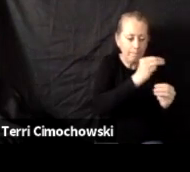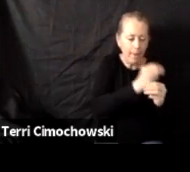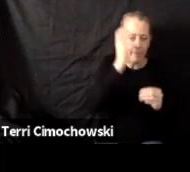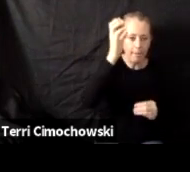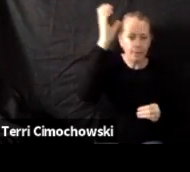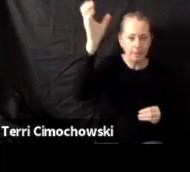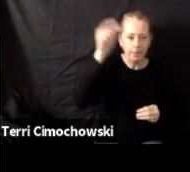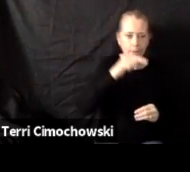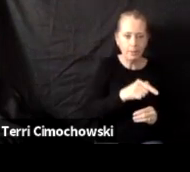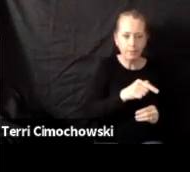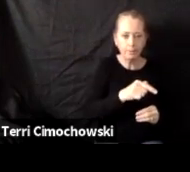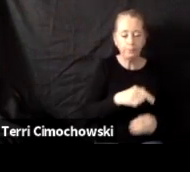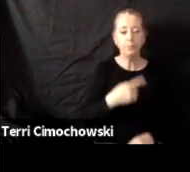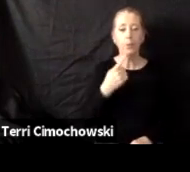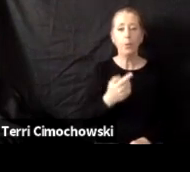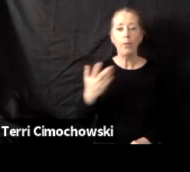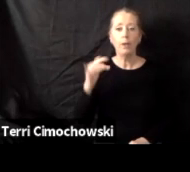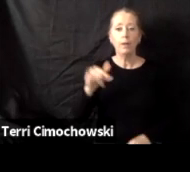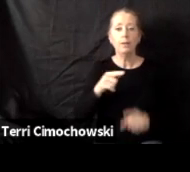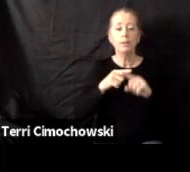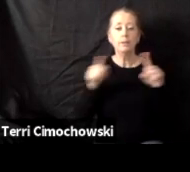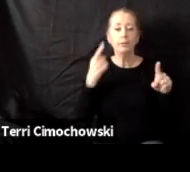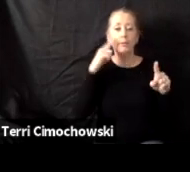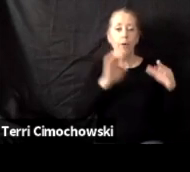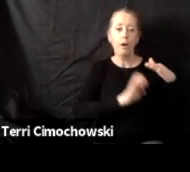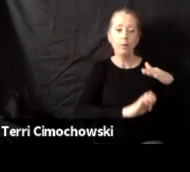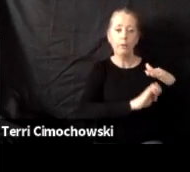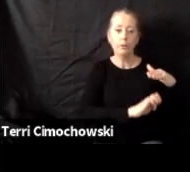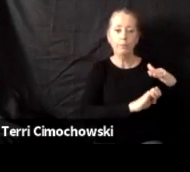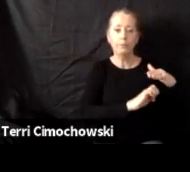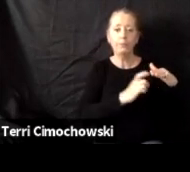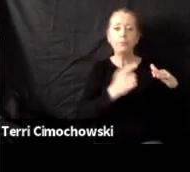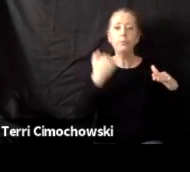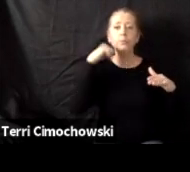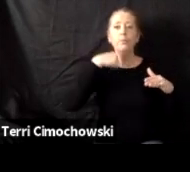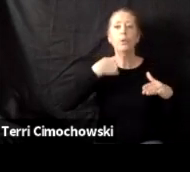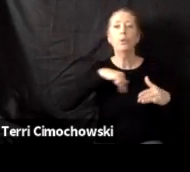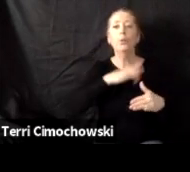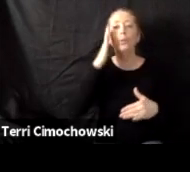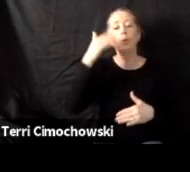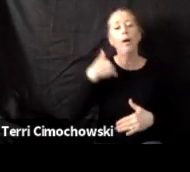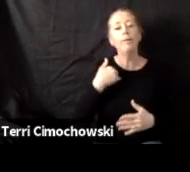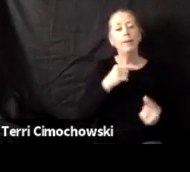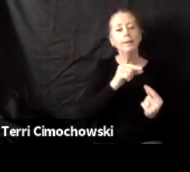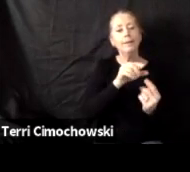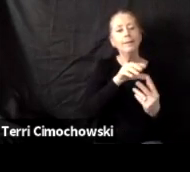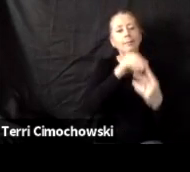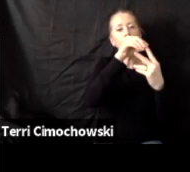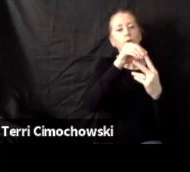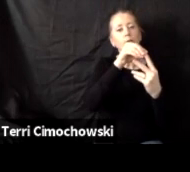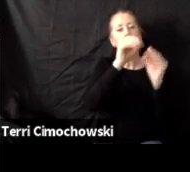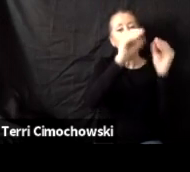concepts. The one thing that is different at elementary is that we are going to have specialist teachers, and this is